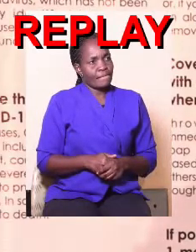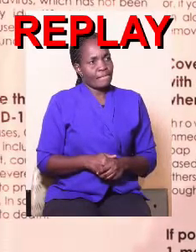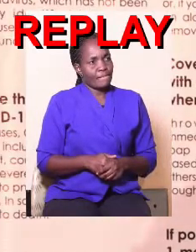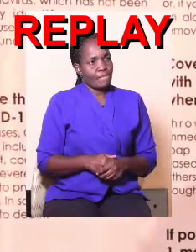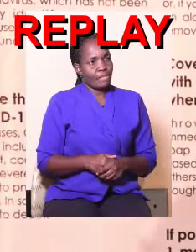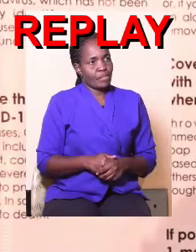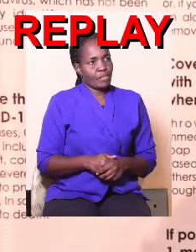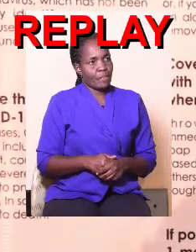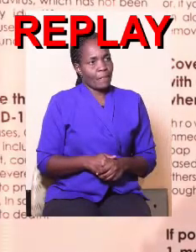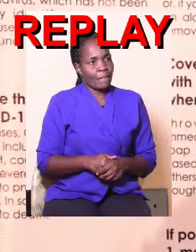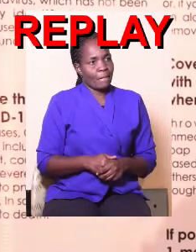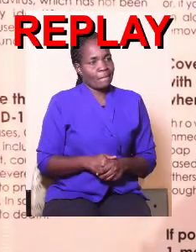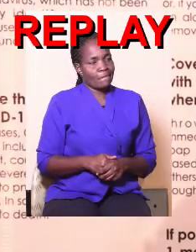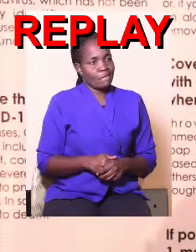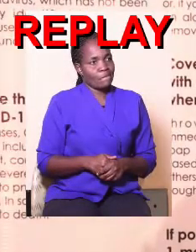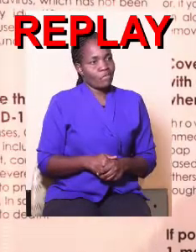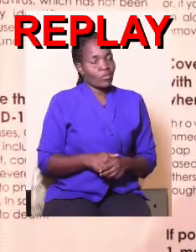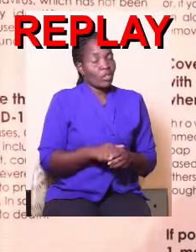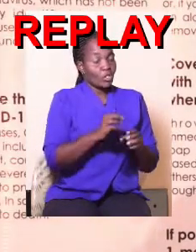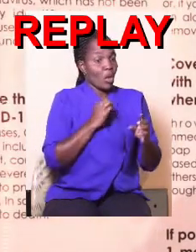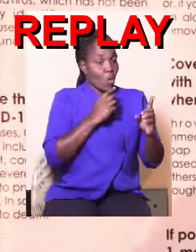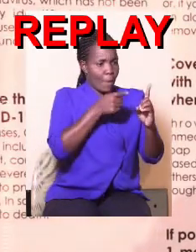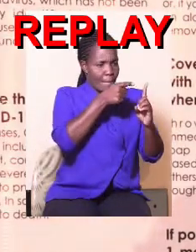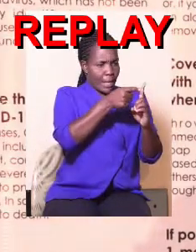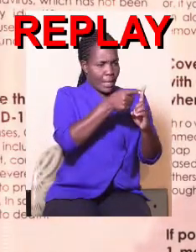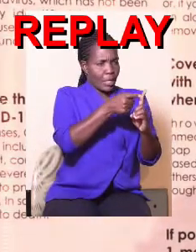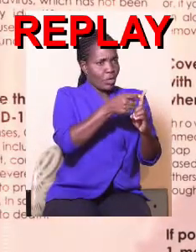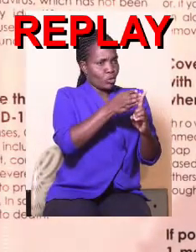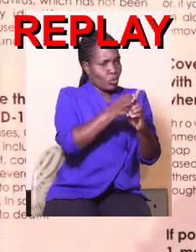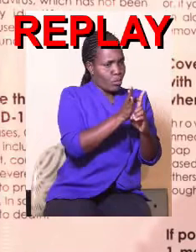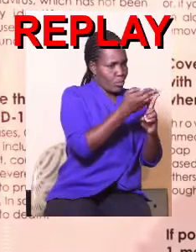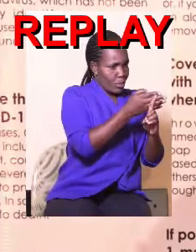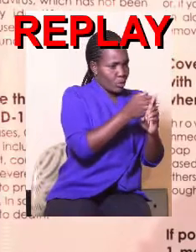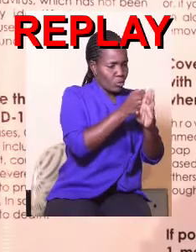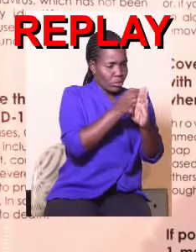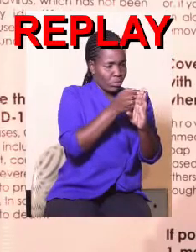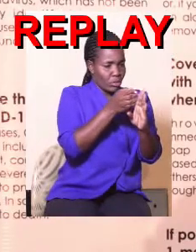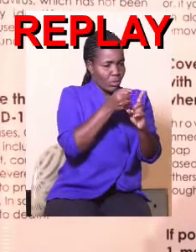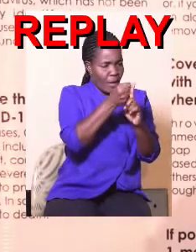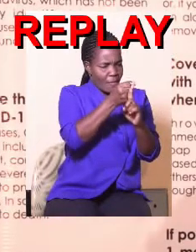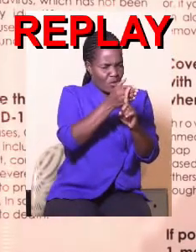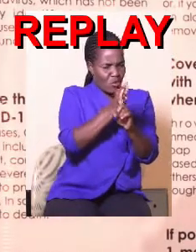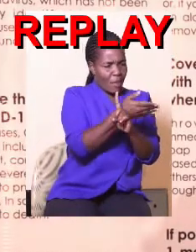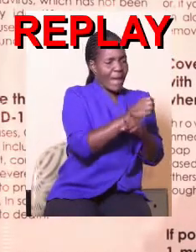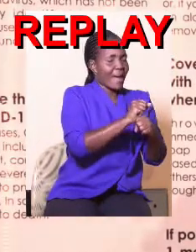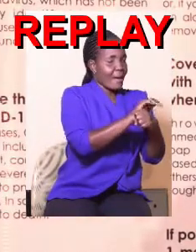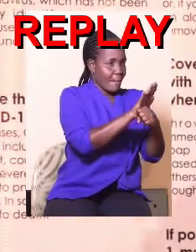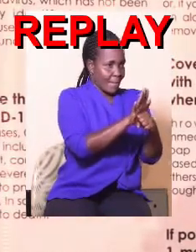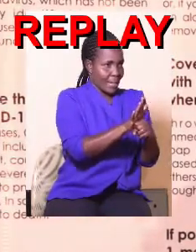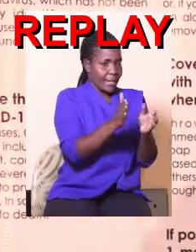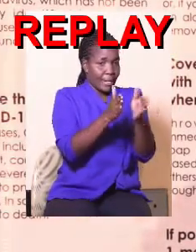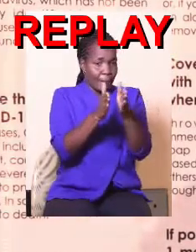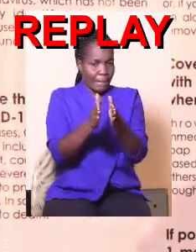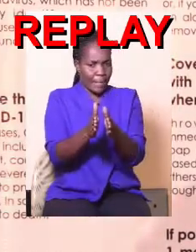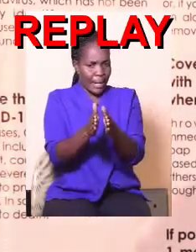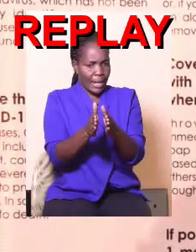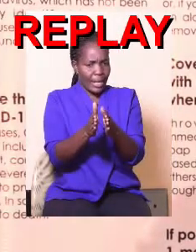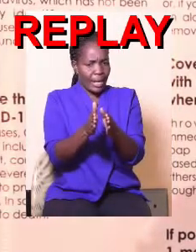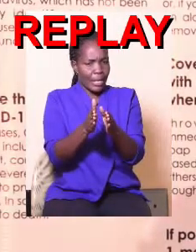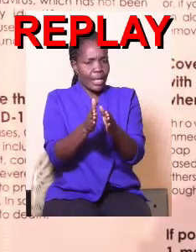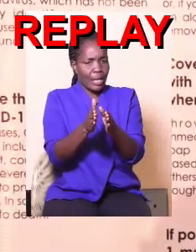want to limit the transmission. On the other side, you also need to start thinking about how do I keep the economy going